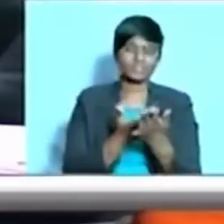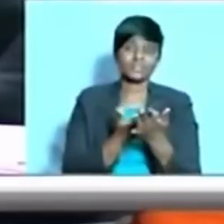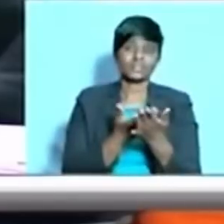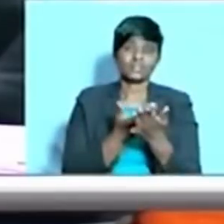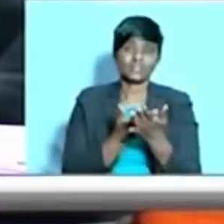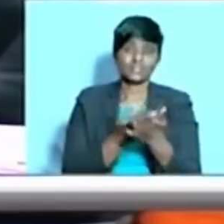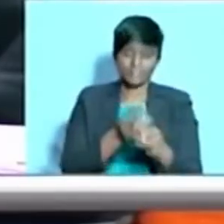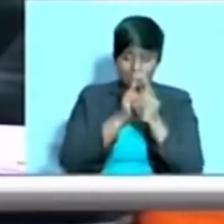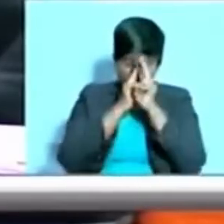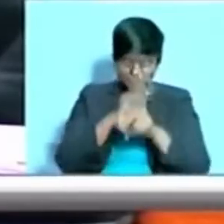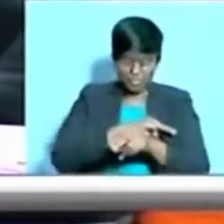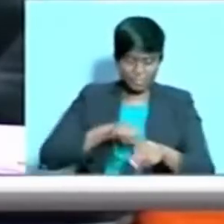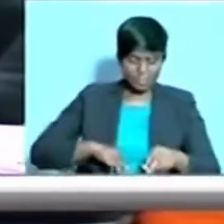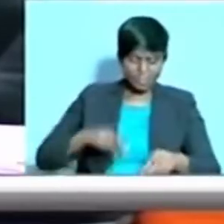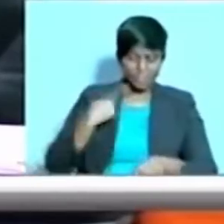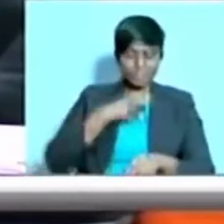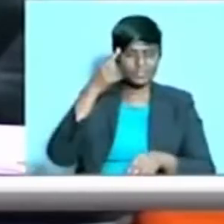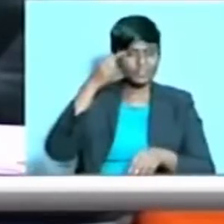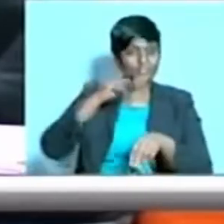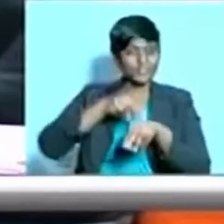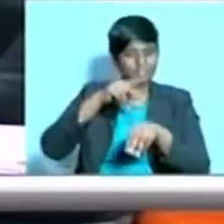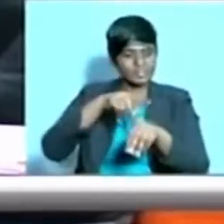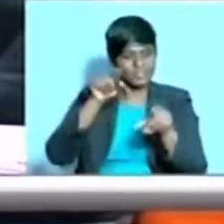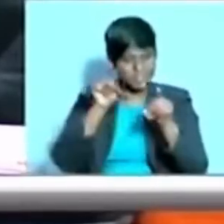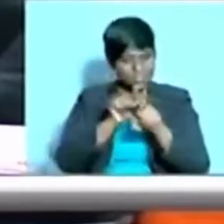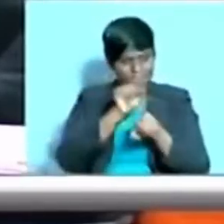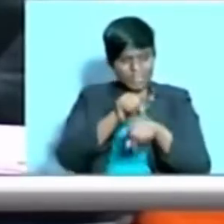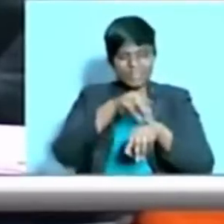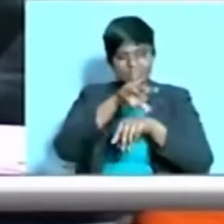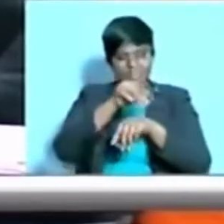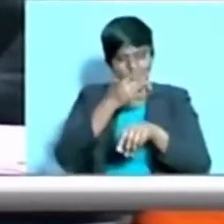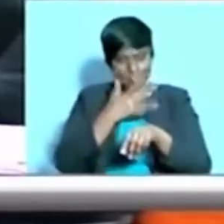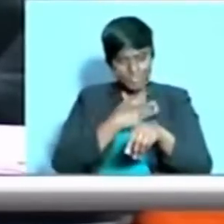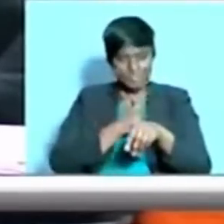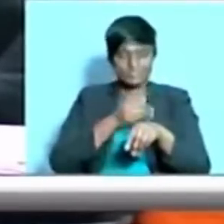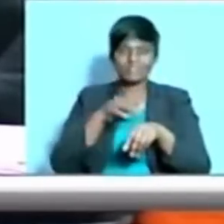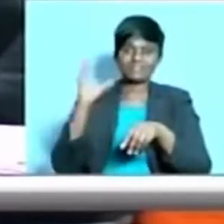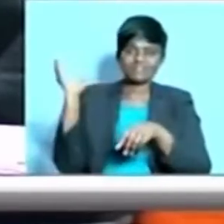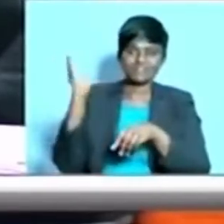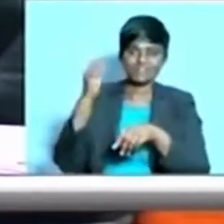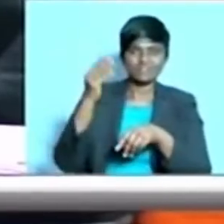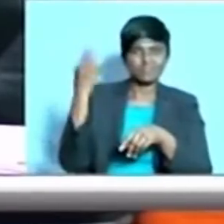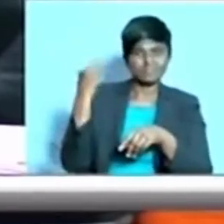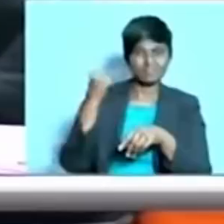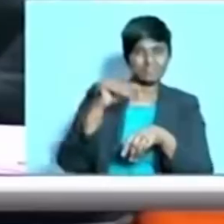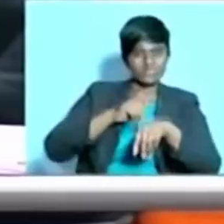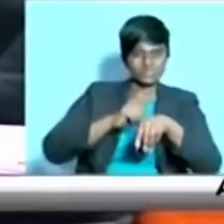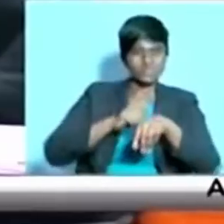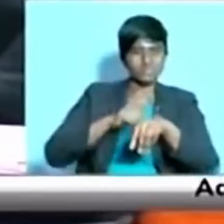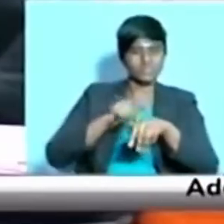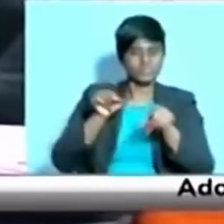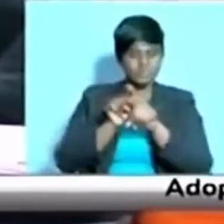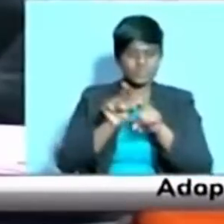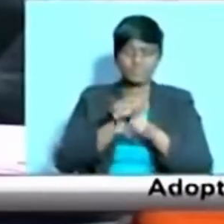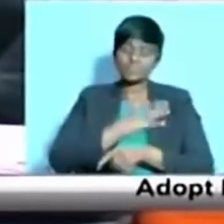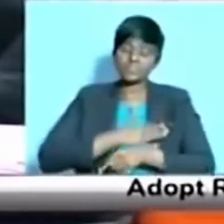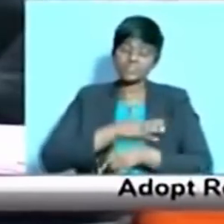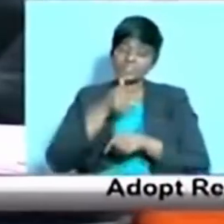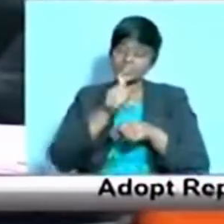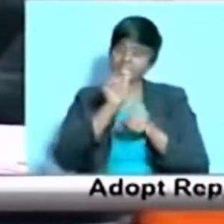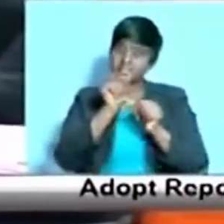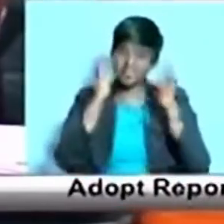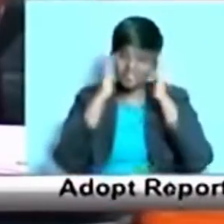The Honorable Member from Pika. It was a guide that I gave a few minutes ago. And please, can you